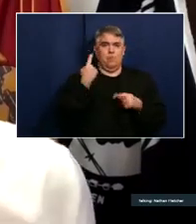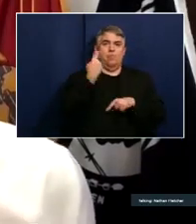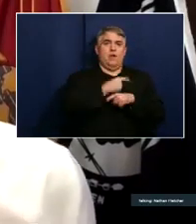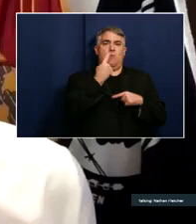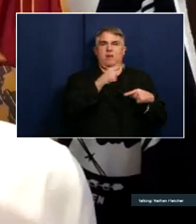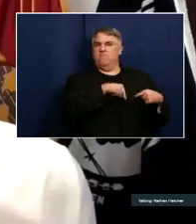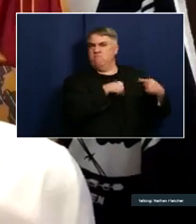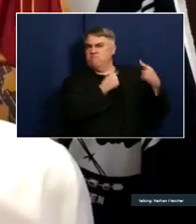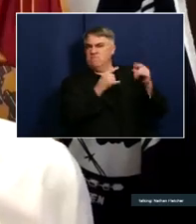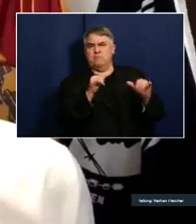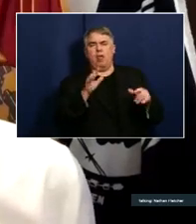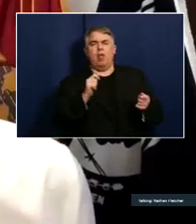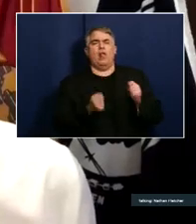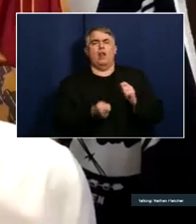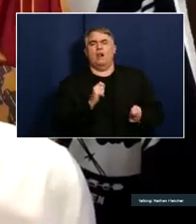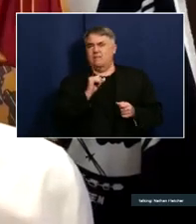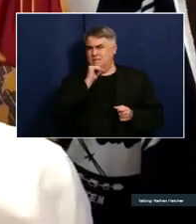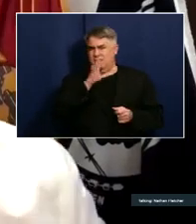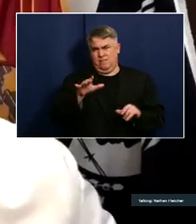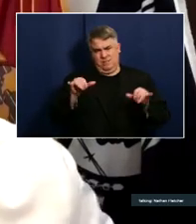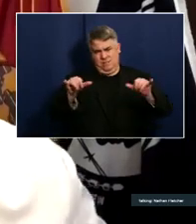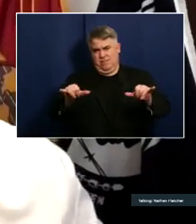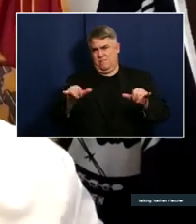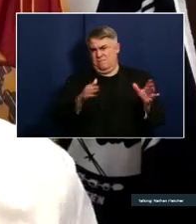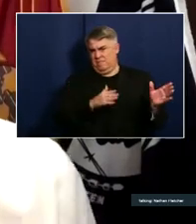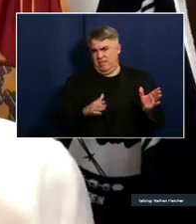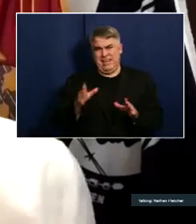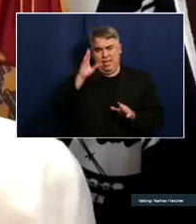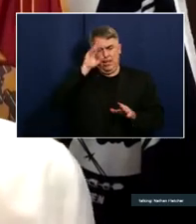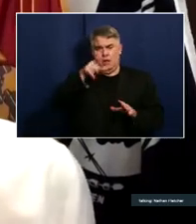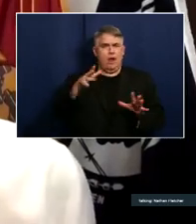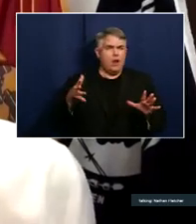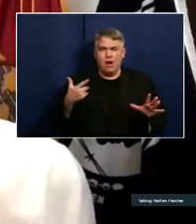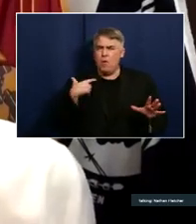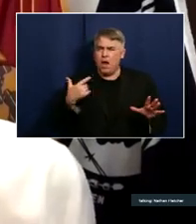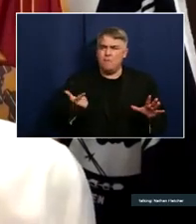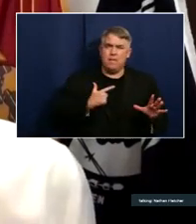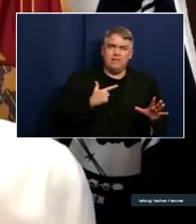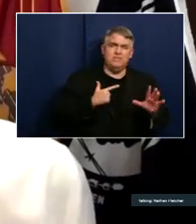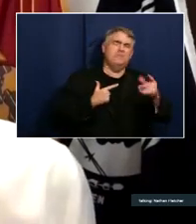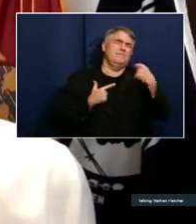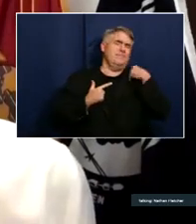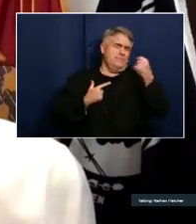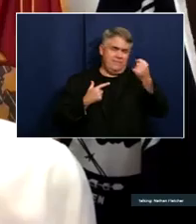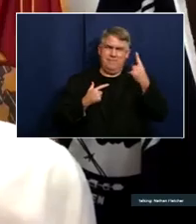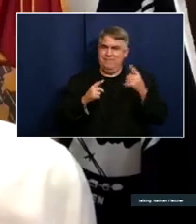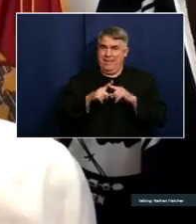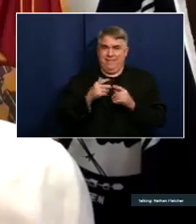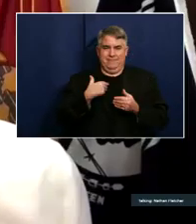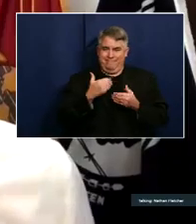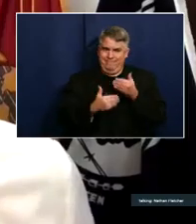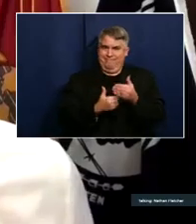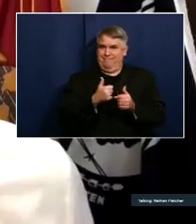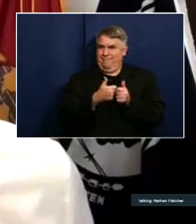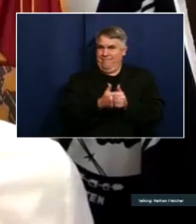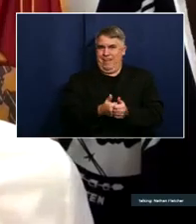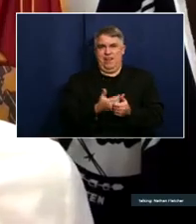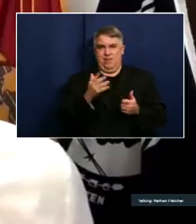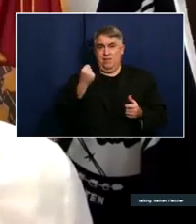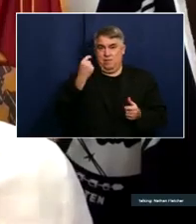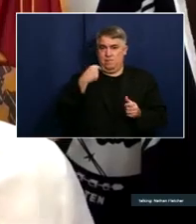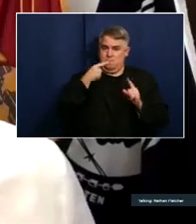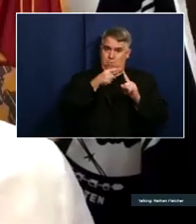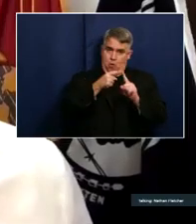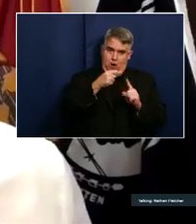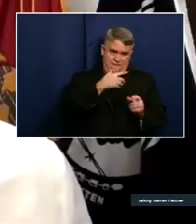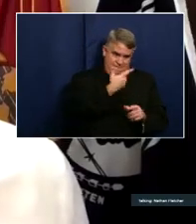order at which we're going. But I know it's a difficult time and contentious time, and folks kind of like to stoke that and do that. But we're moving forward with the plan we